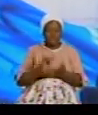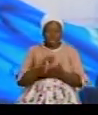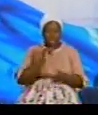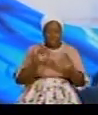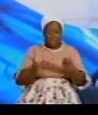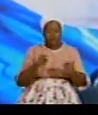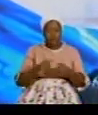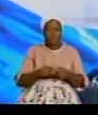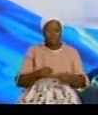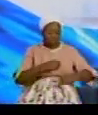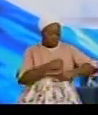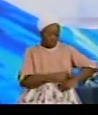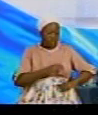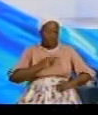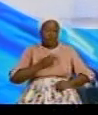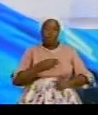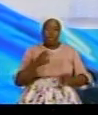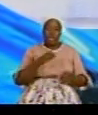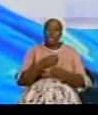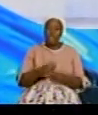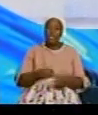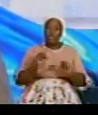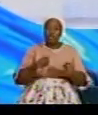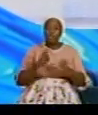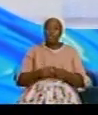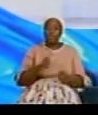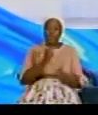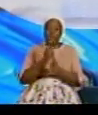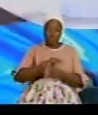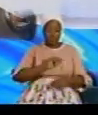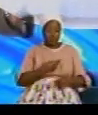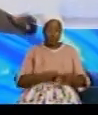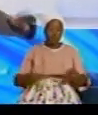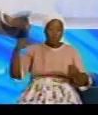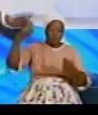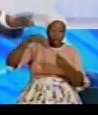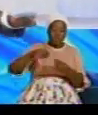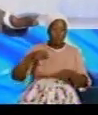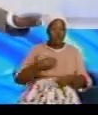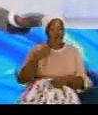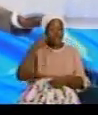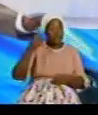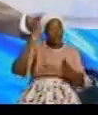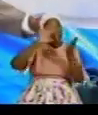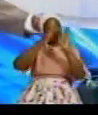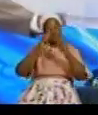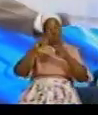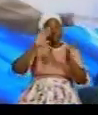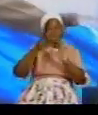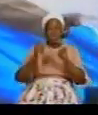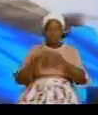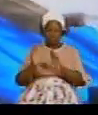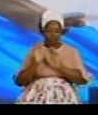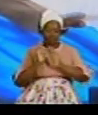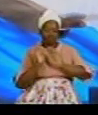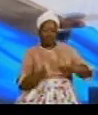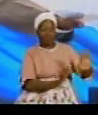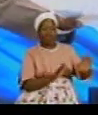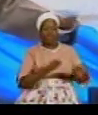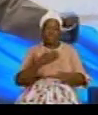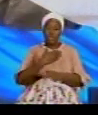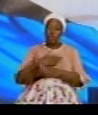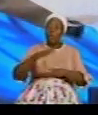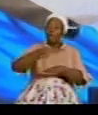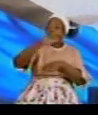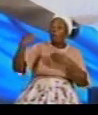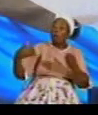secure us, able to preserve us unto life eternal, we kind of push aside every